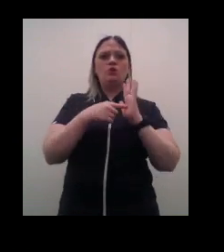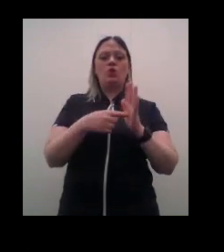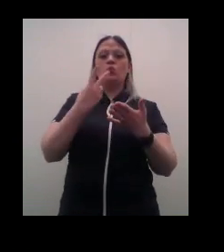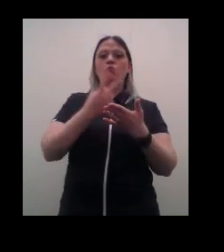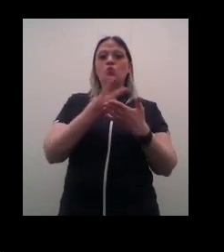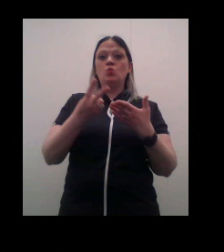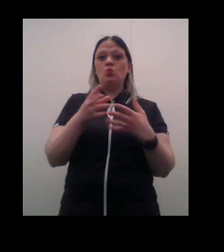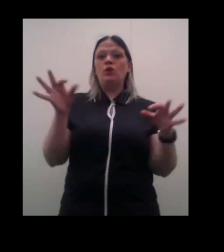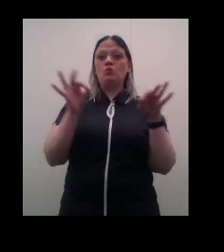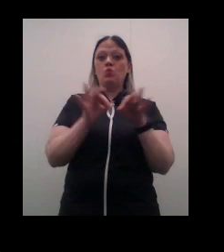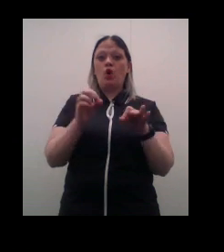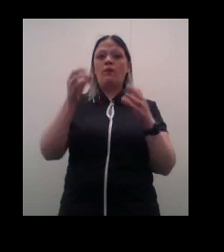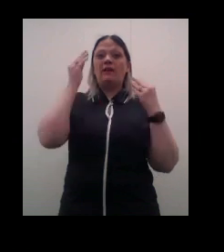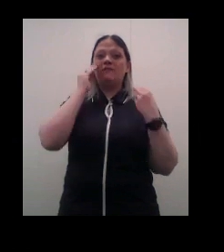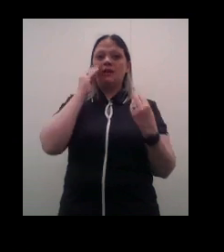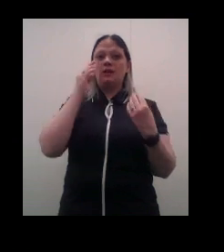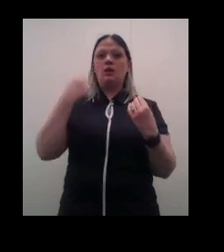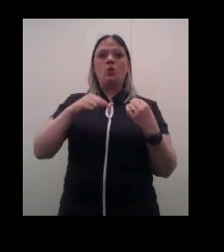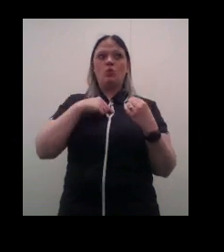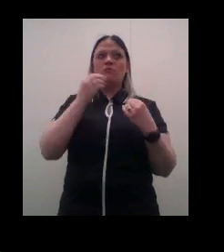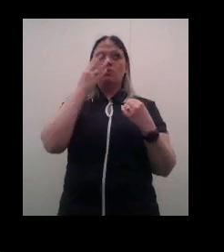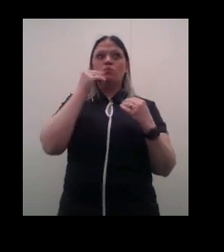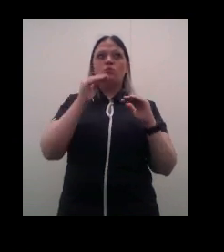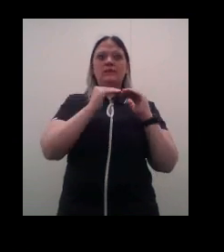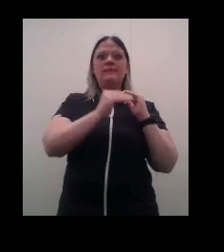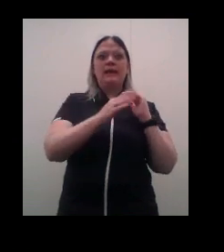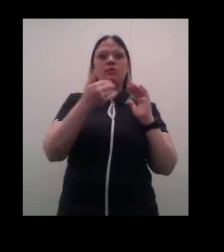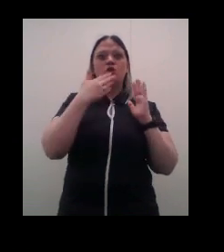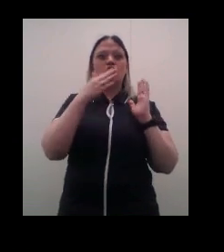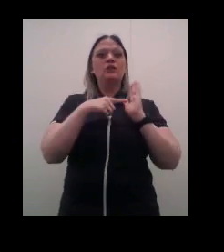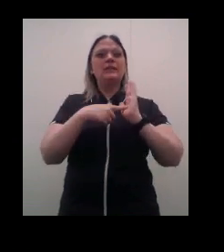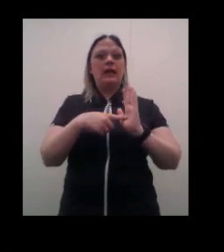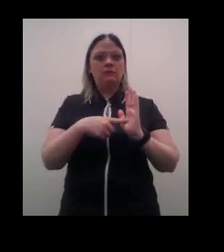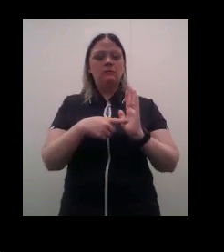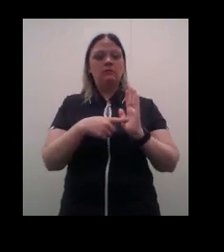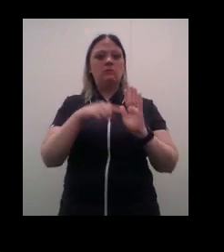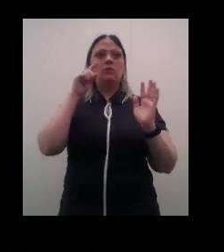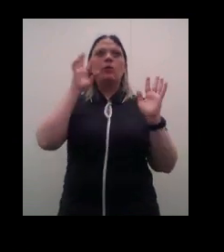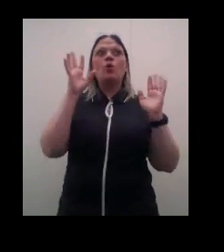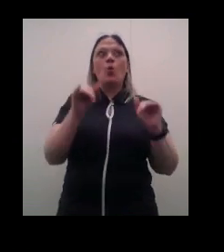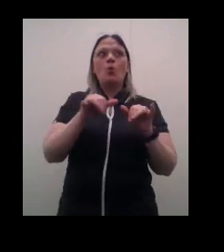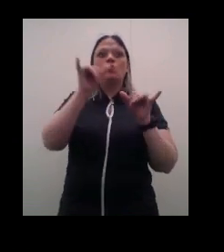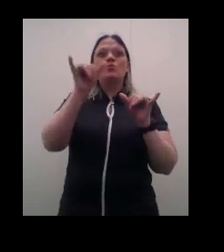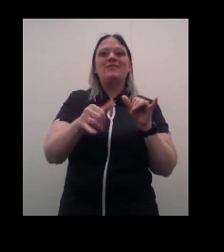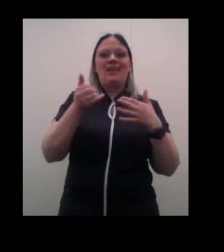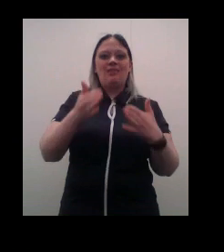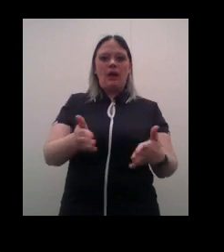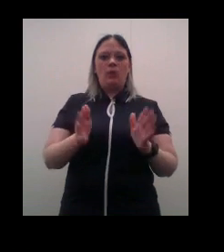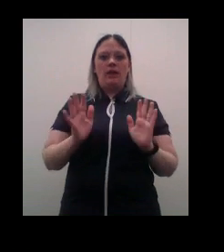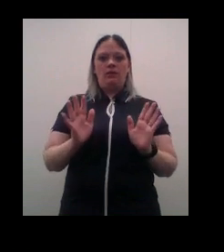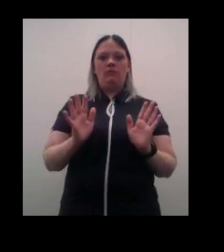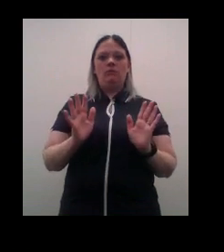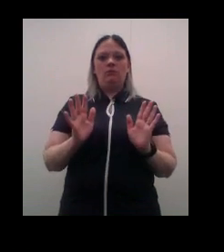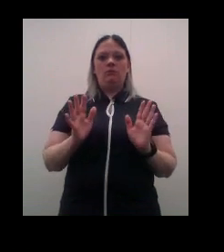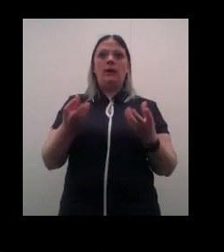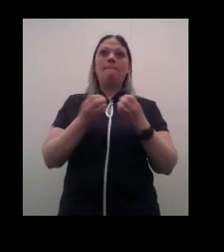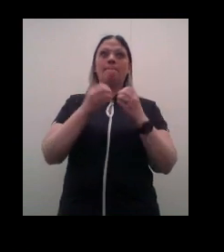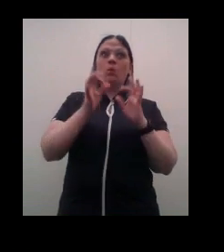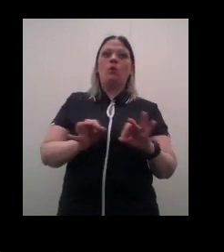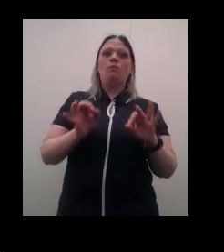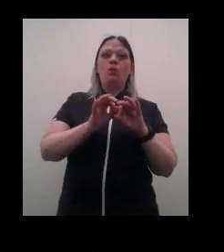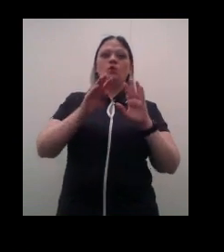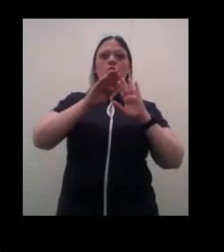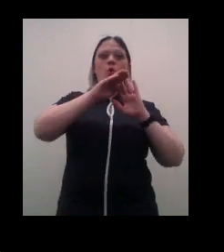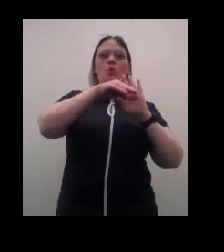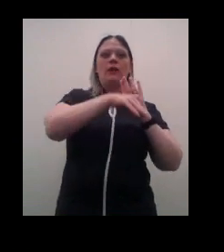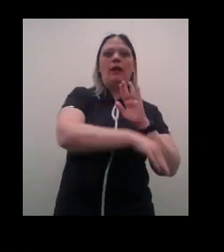weeks worth of data, we've been pretty stable here lately, and that's a good sign. We hope to stay that way, or at least go better, more importantly, going down on